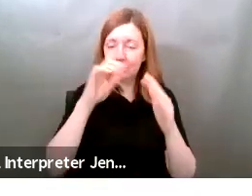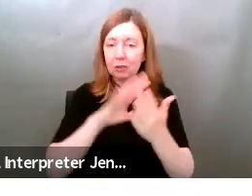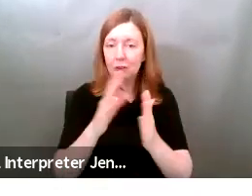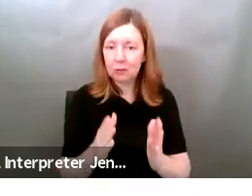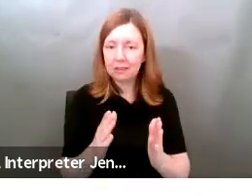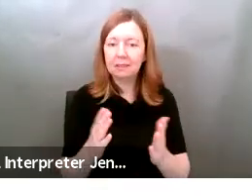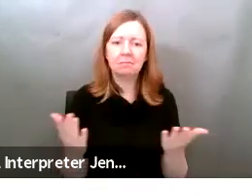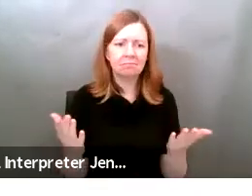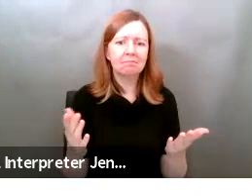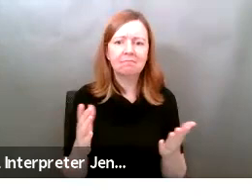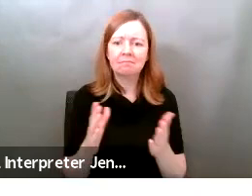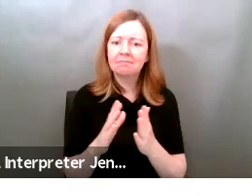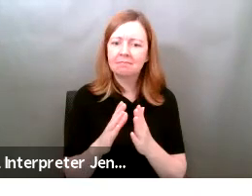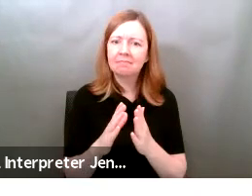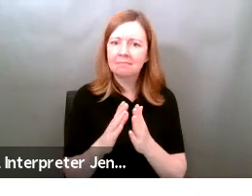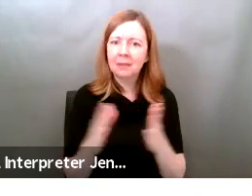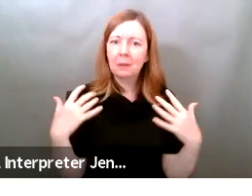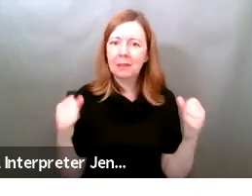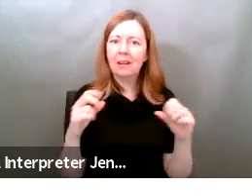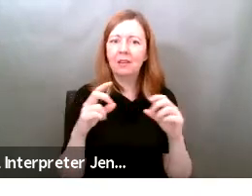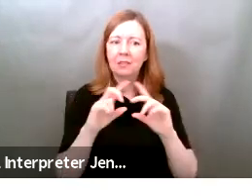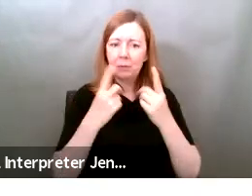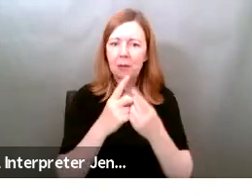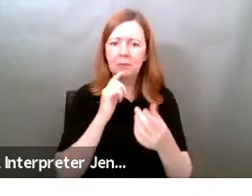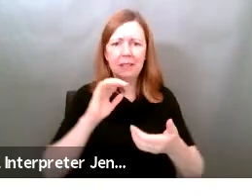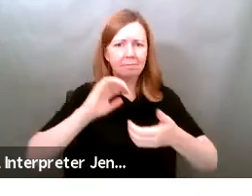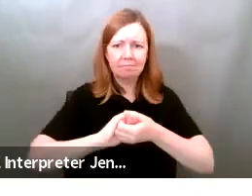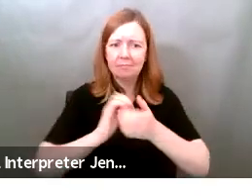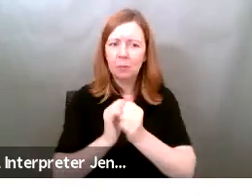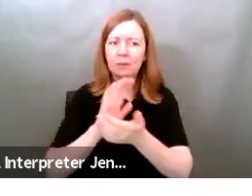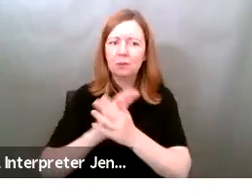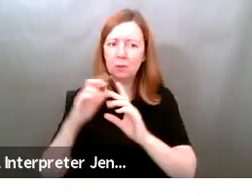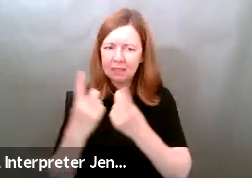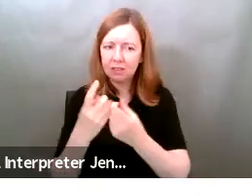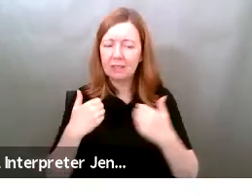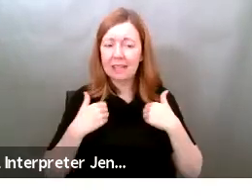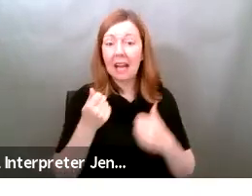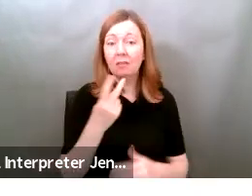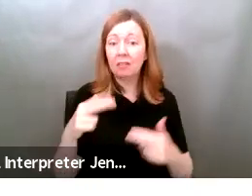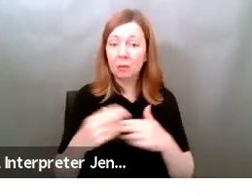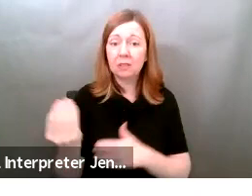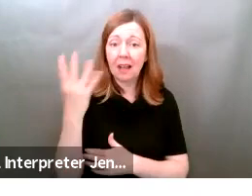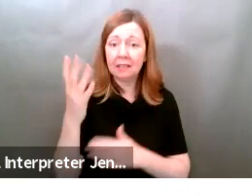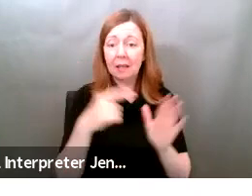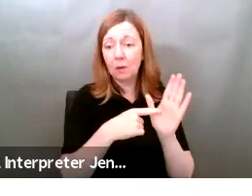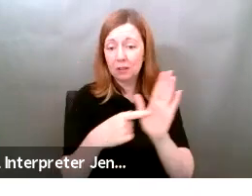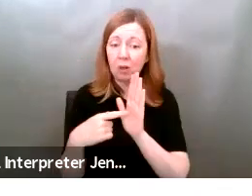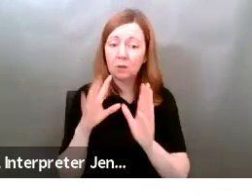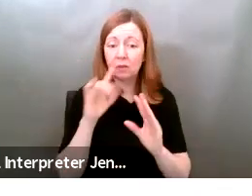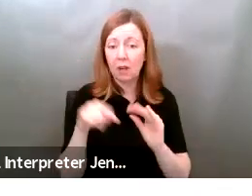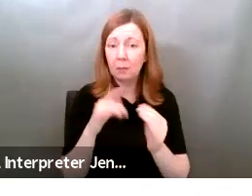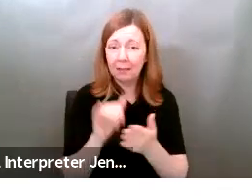know, PDPH has been working with the school district really closely throughout this response. And I actually have a few slides I want to get to talk a little bit